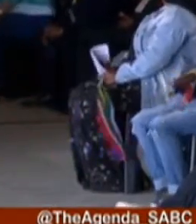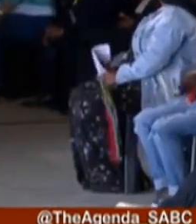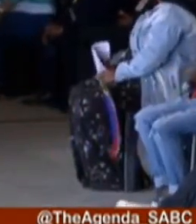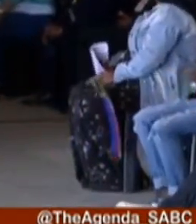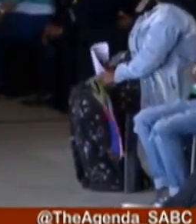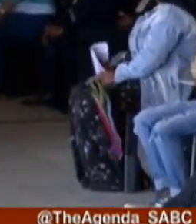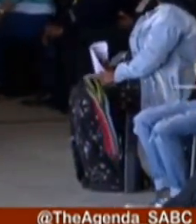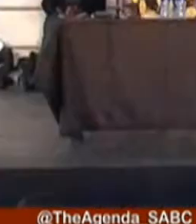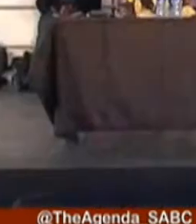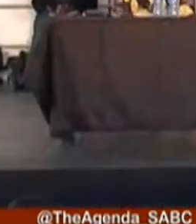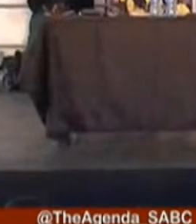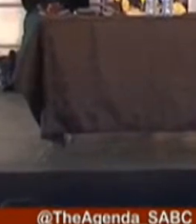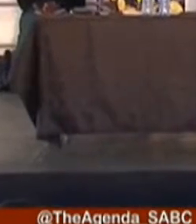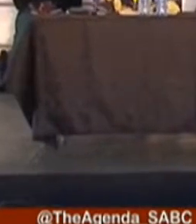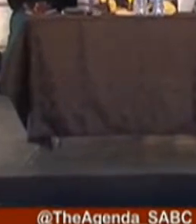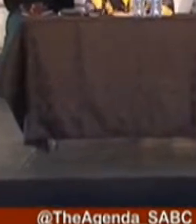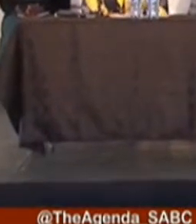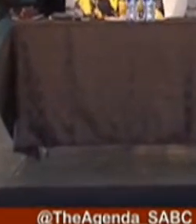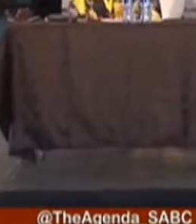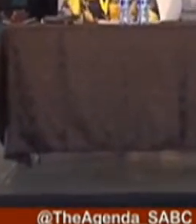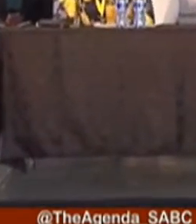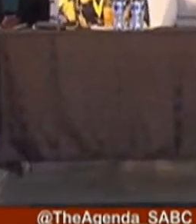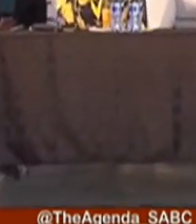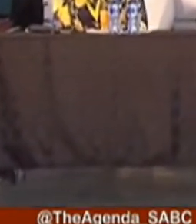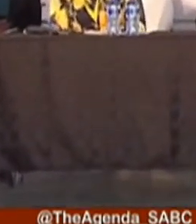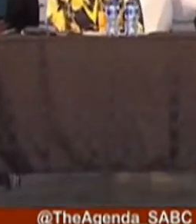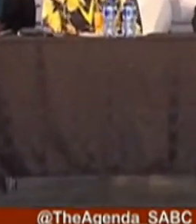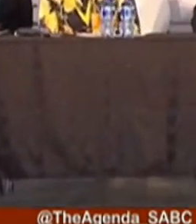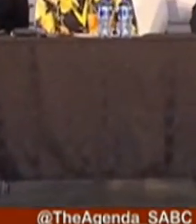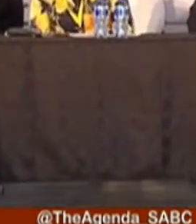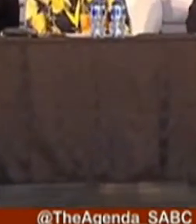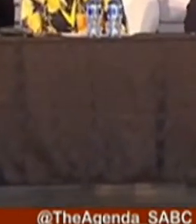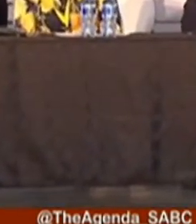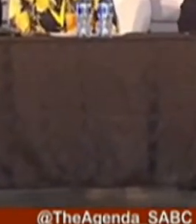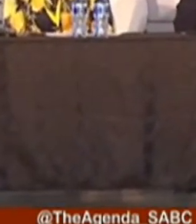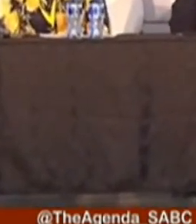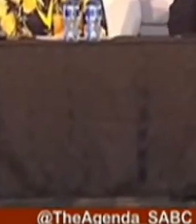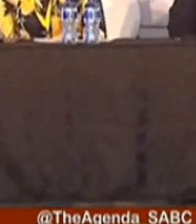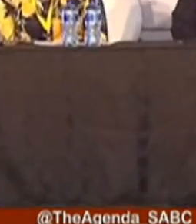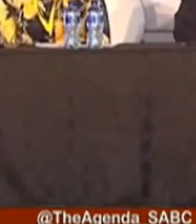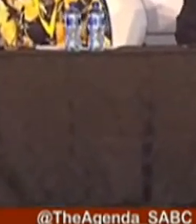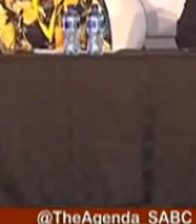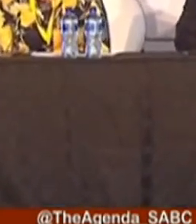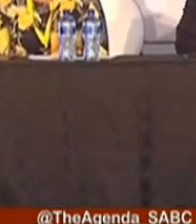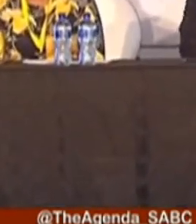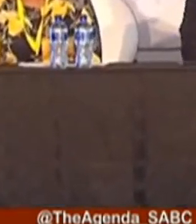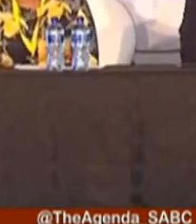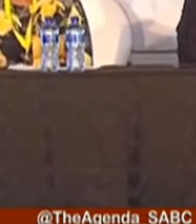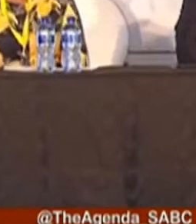Babu Asani. Hurry, Hanyani fell.